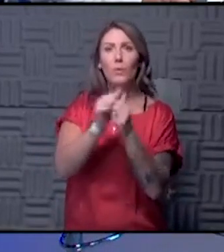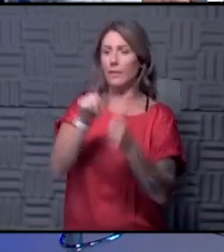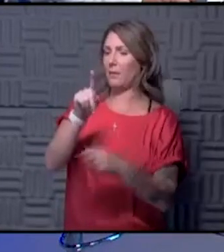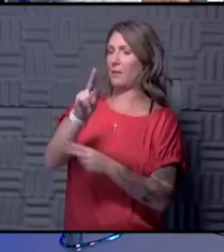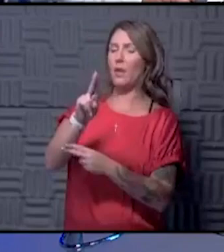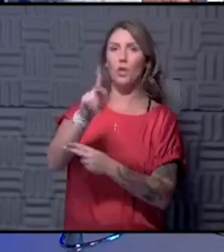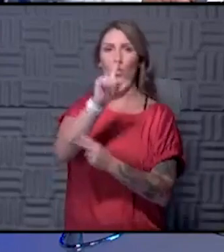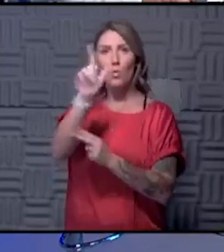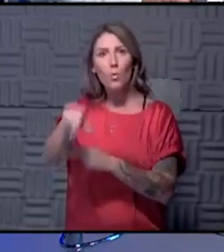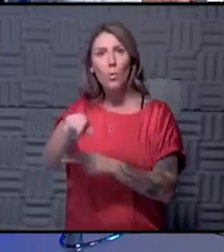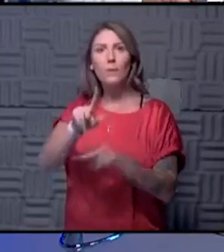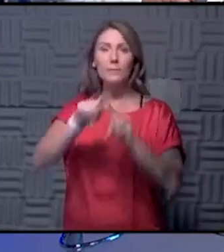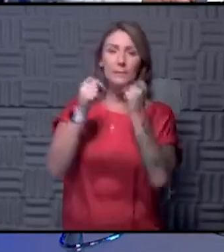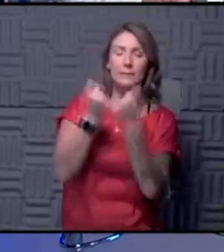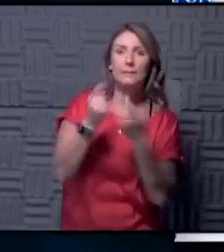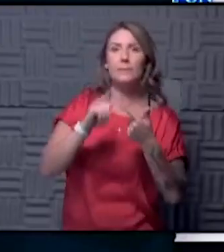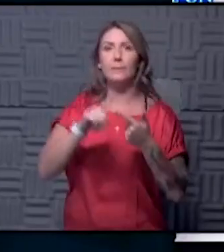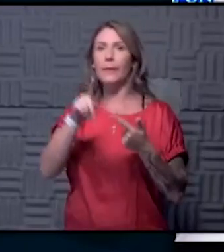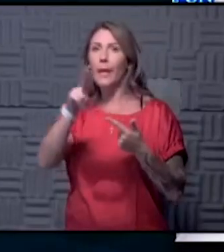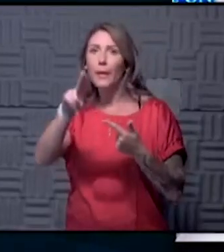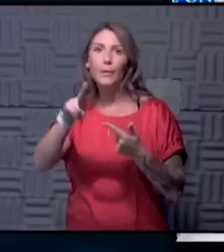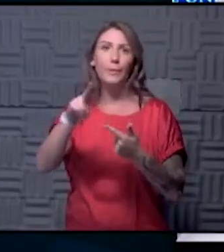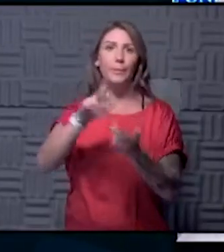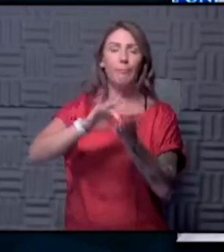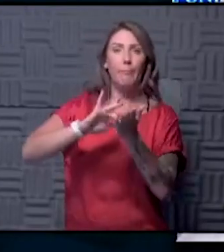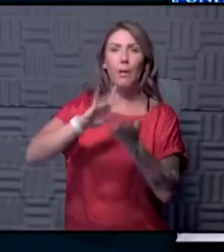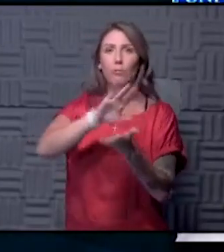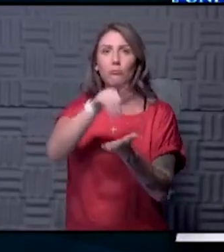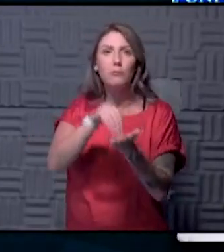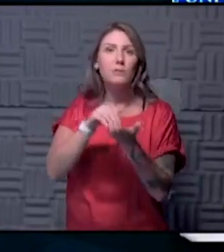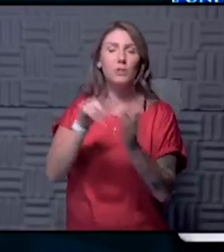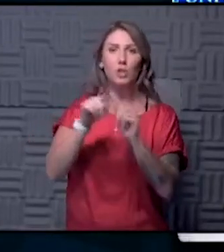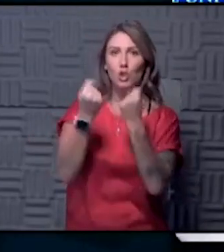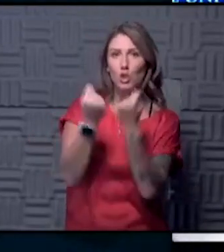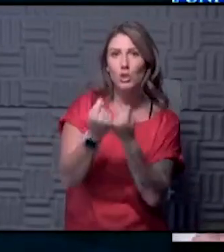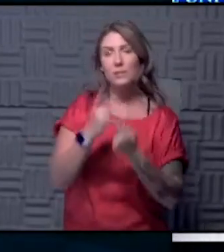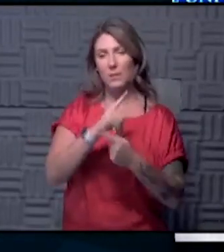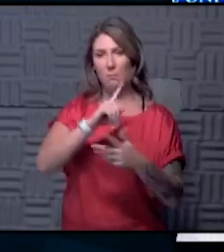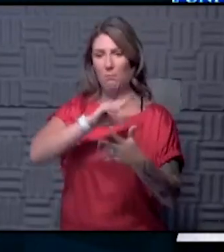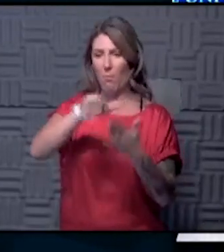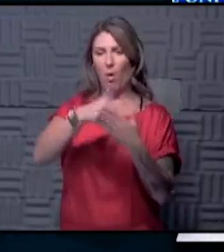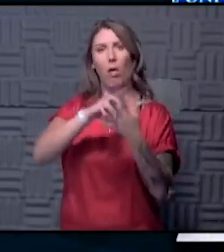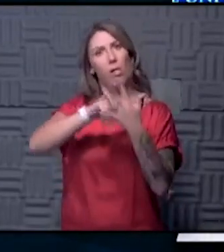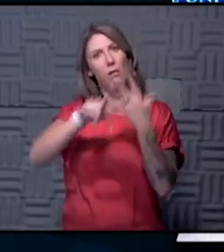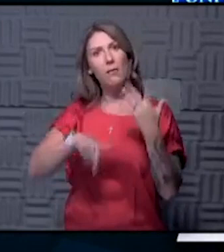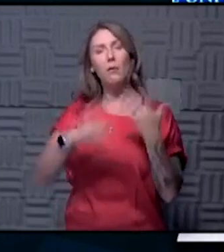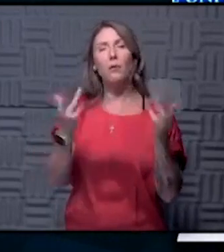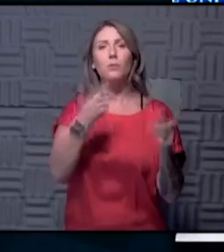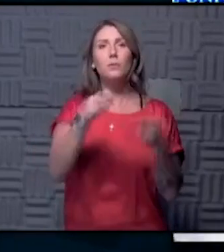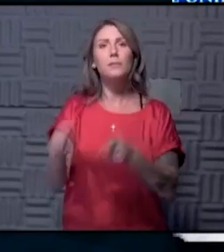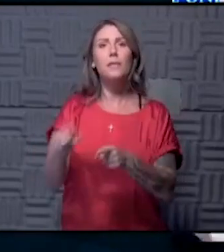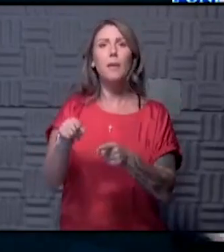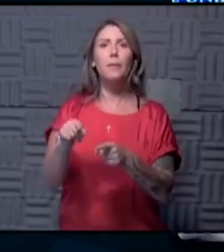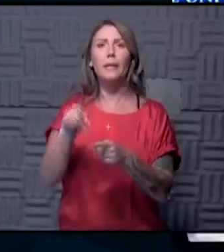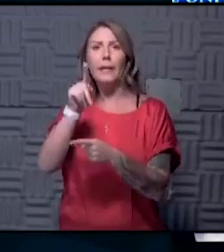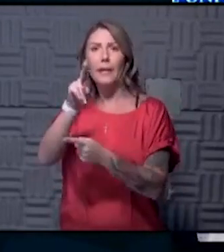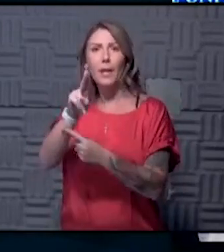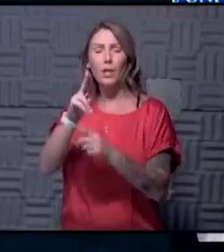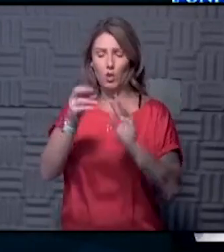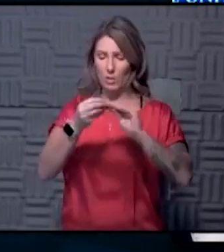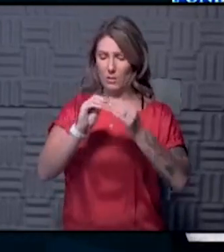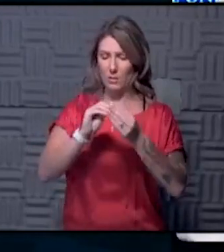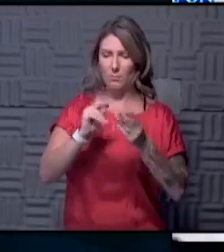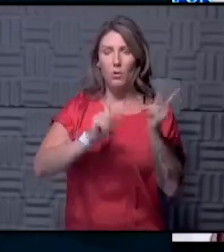health system team, the KU Medical Center team, to help build a model to kind of forecast what's going on at KU in terms of the number of people who